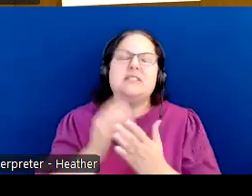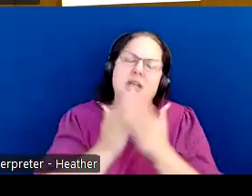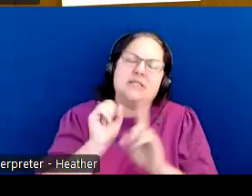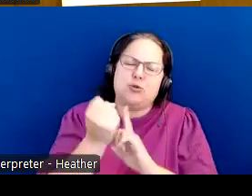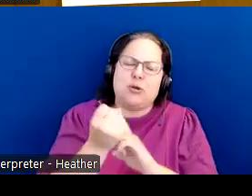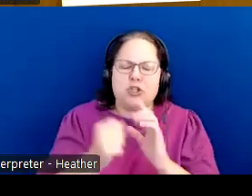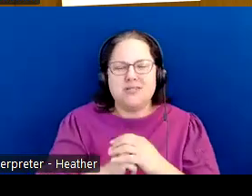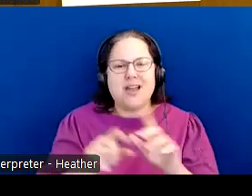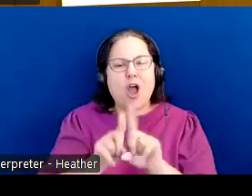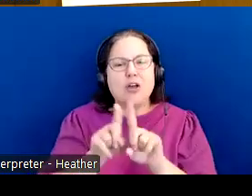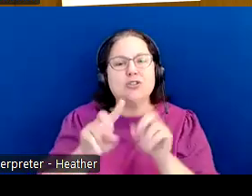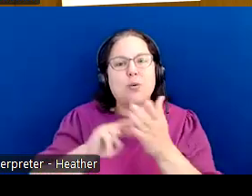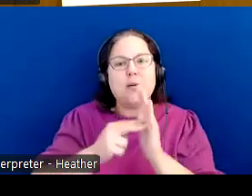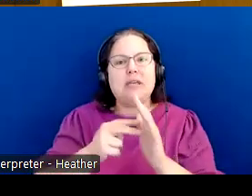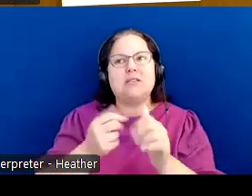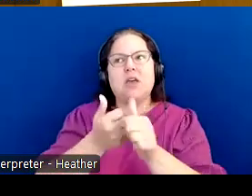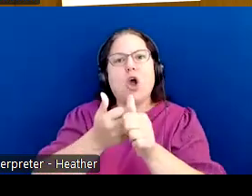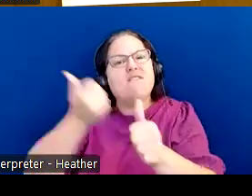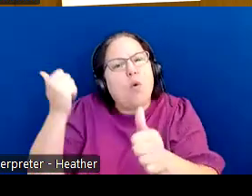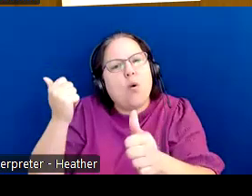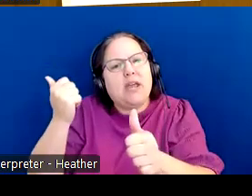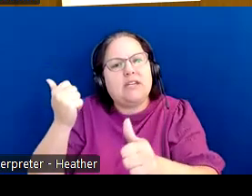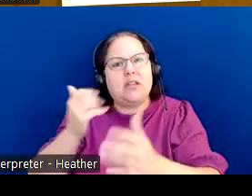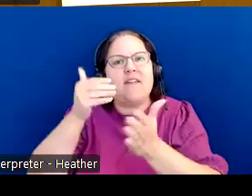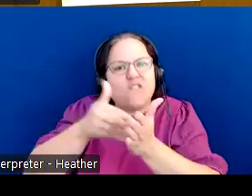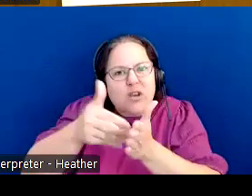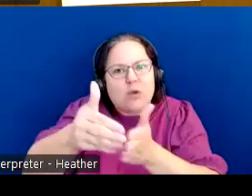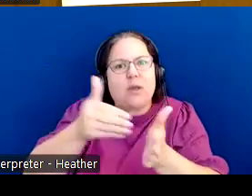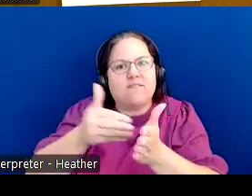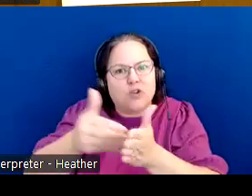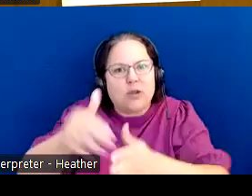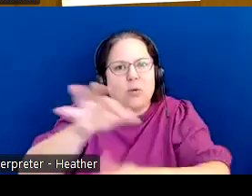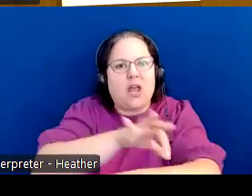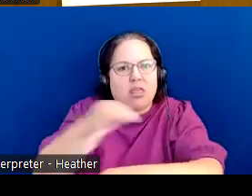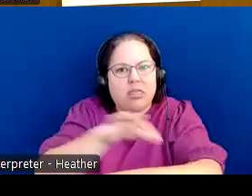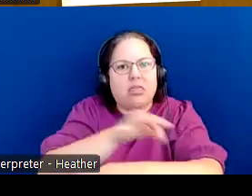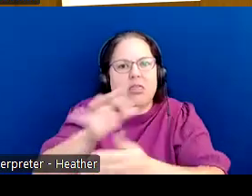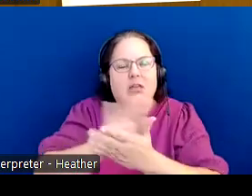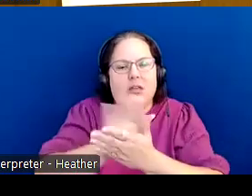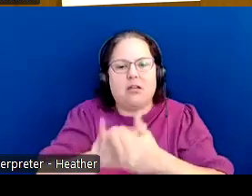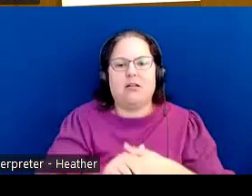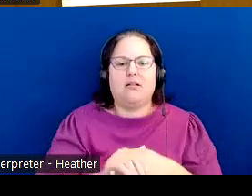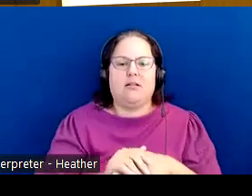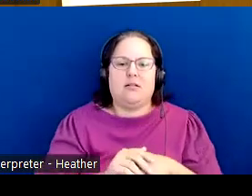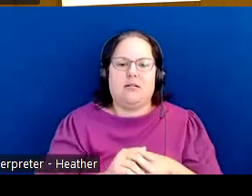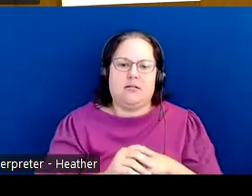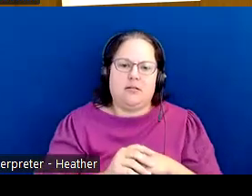to avoid frequent wound care. We're also doing, we call them AAPs, the